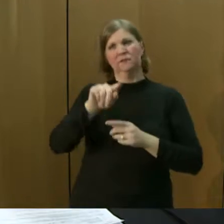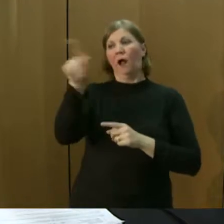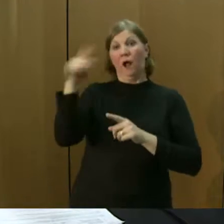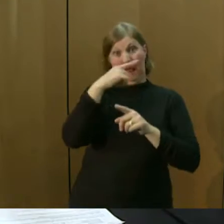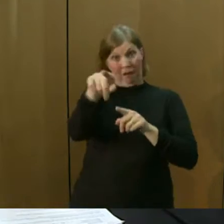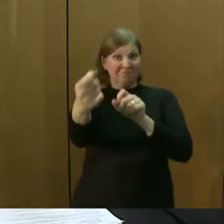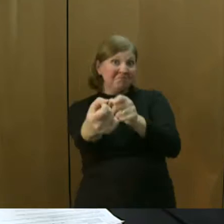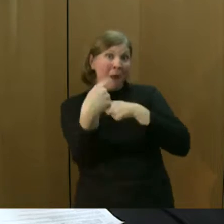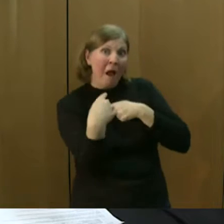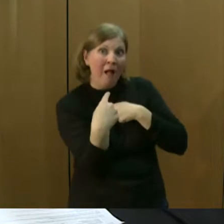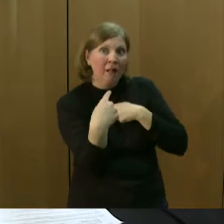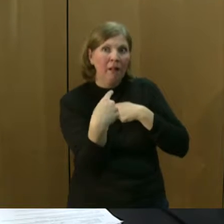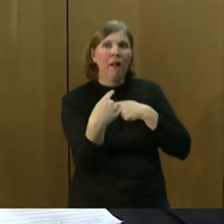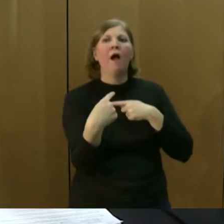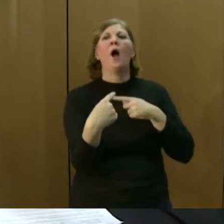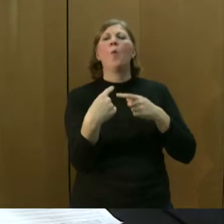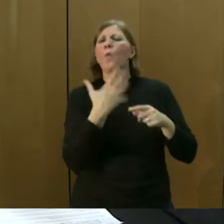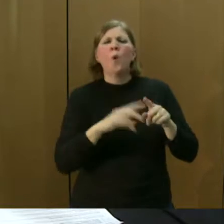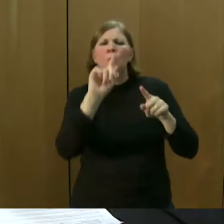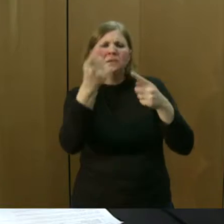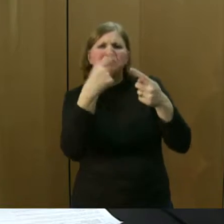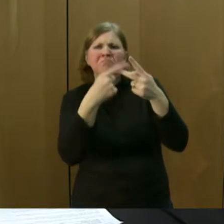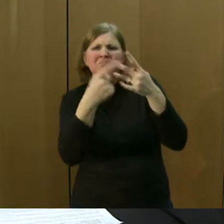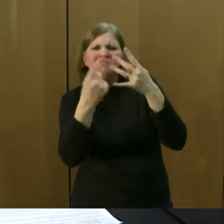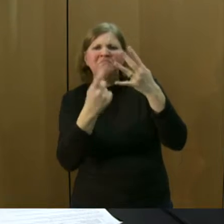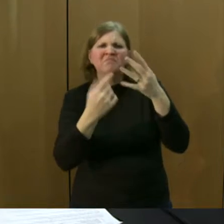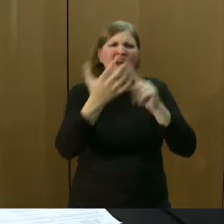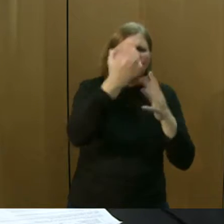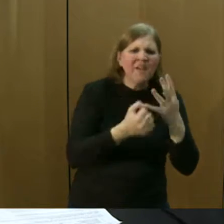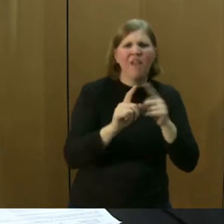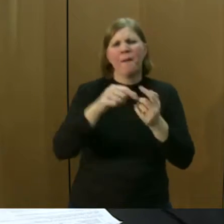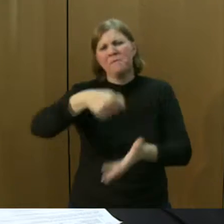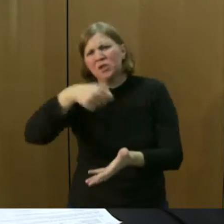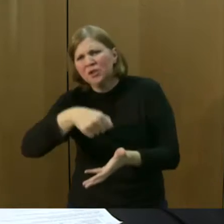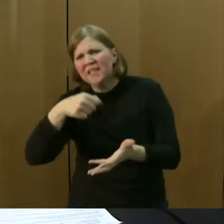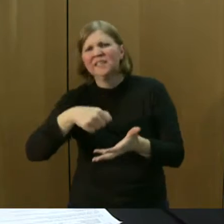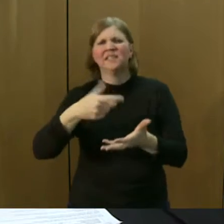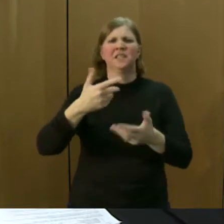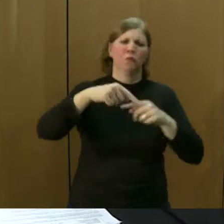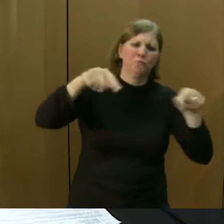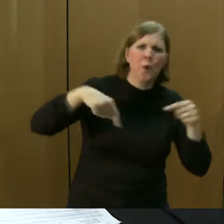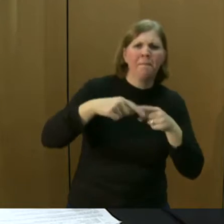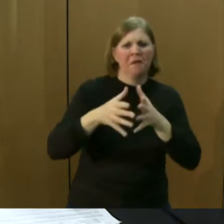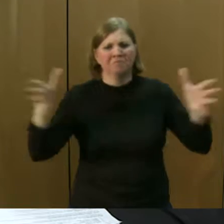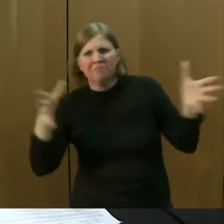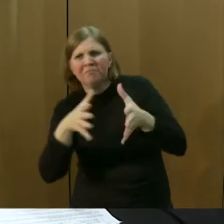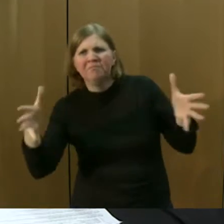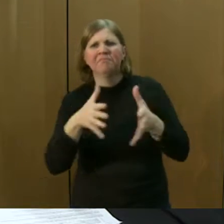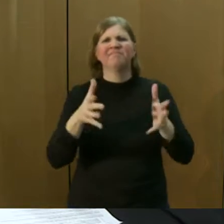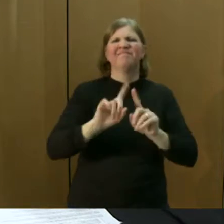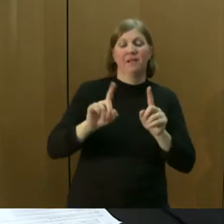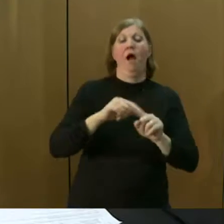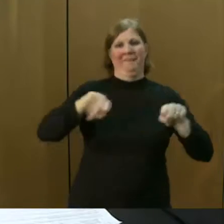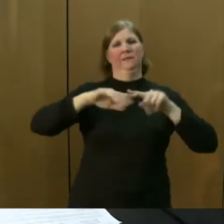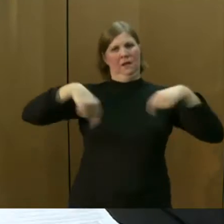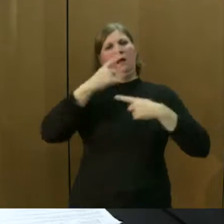festival, this is what I'm looking for, this is my budget, this is the size of space, then we'll help do a fact-based shortlisting on it. So